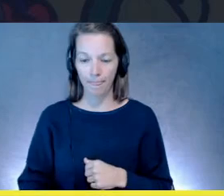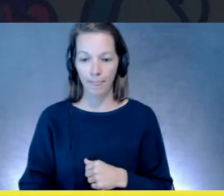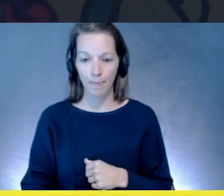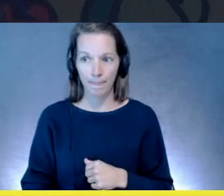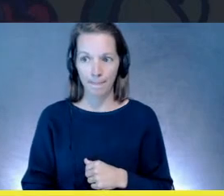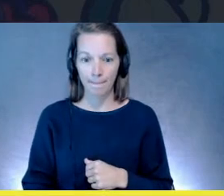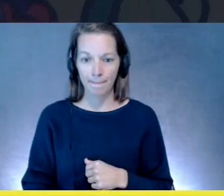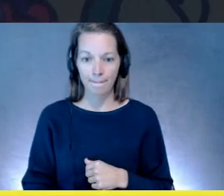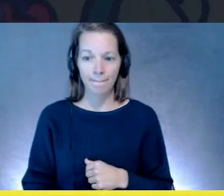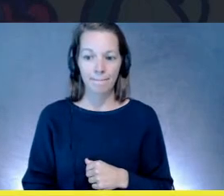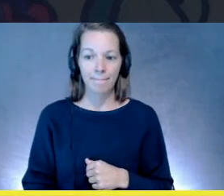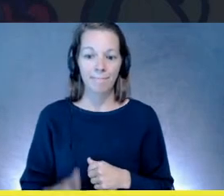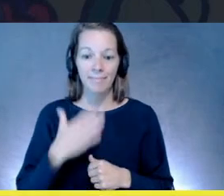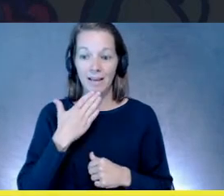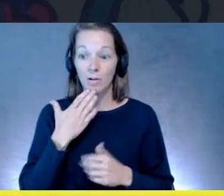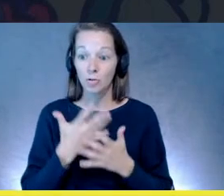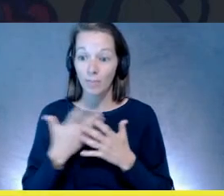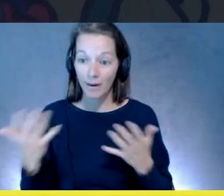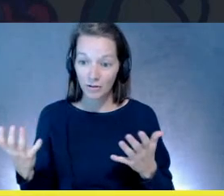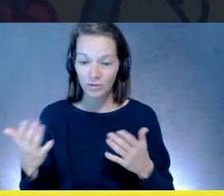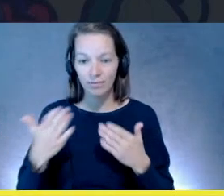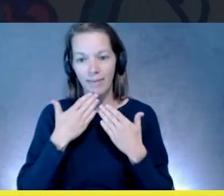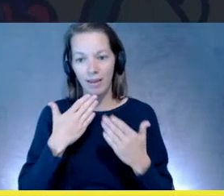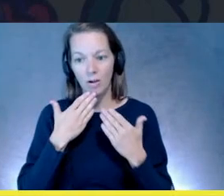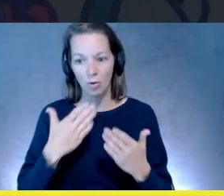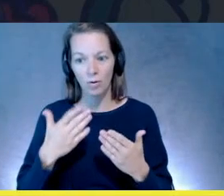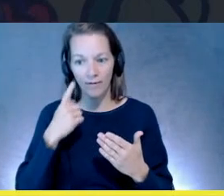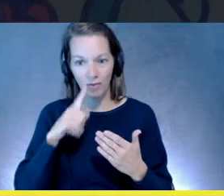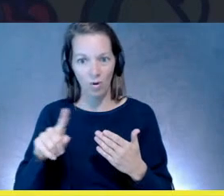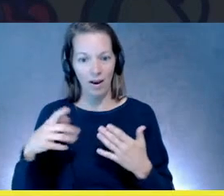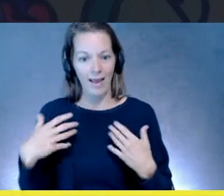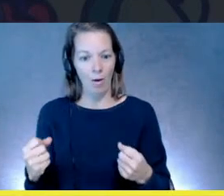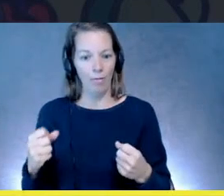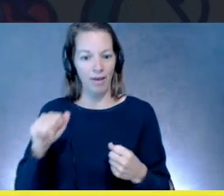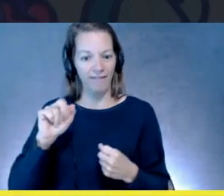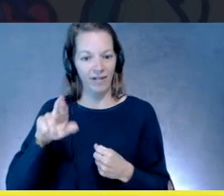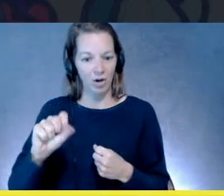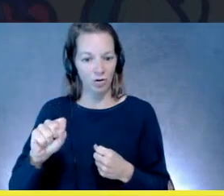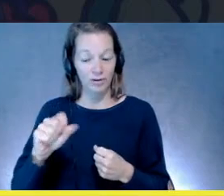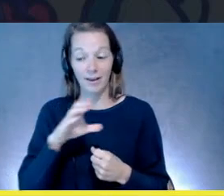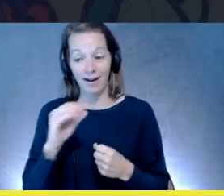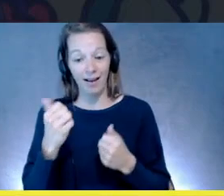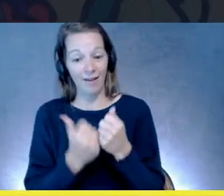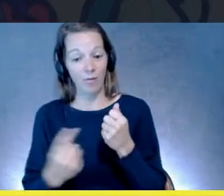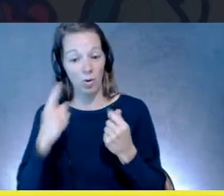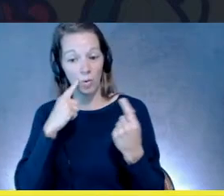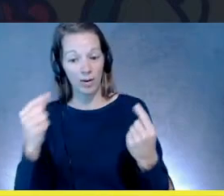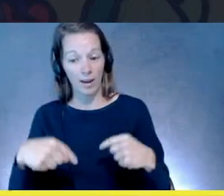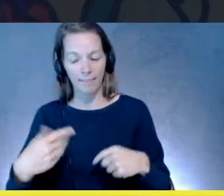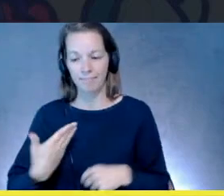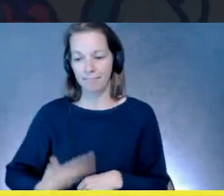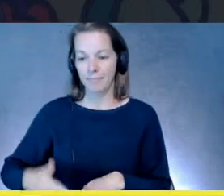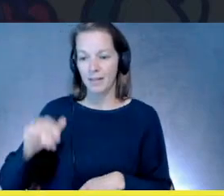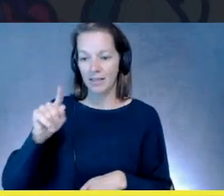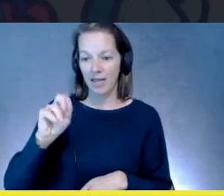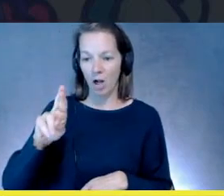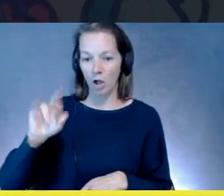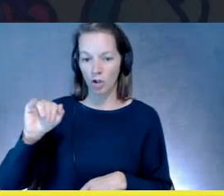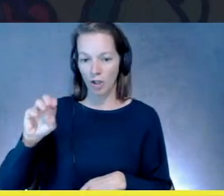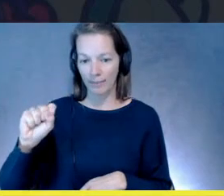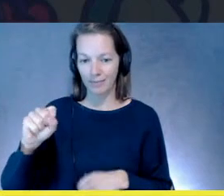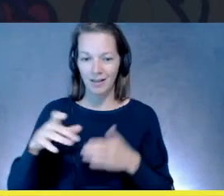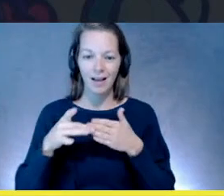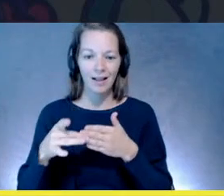Thank you so much, and thank you to Health Affairs and to everybody who's in attendance this afternoon. My name is Tyler James, and I'm the lead author on the